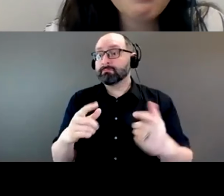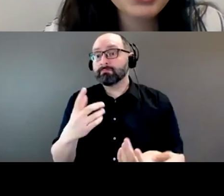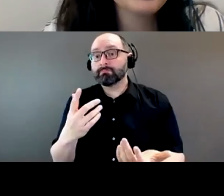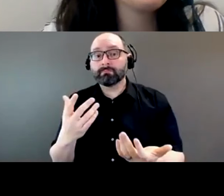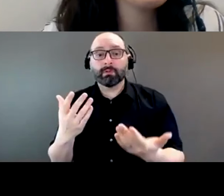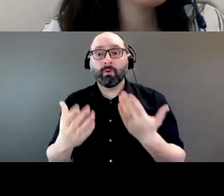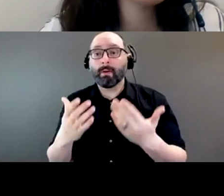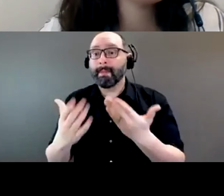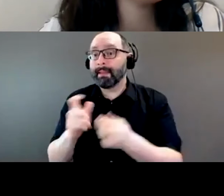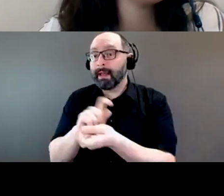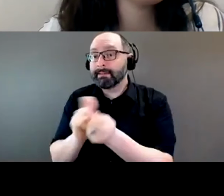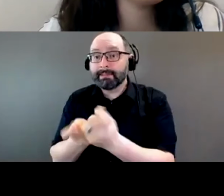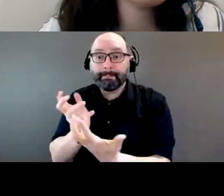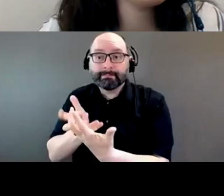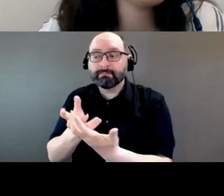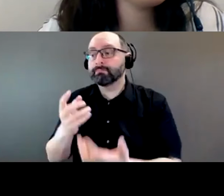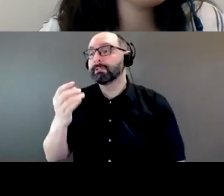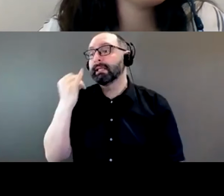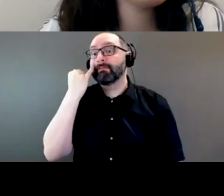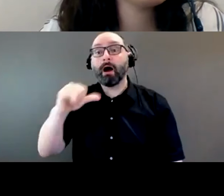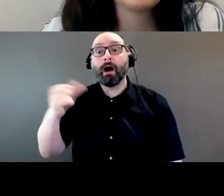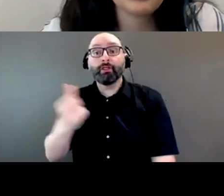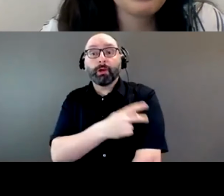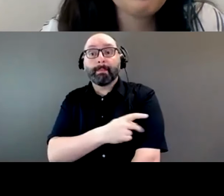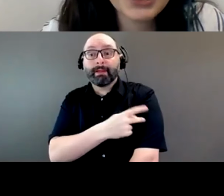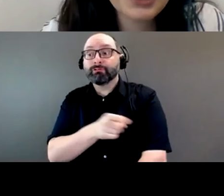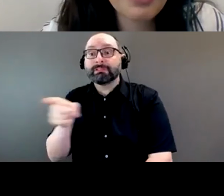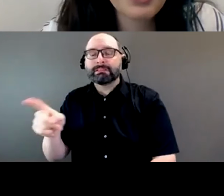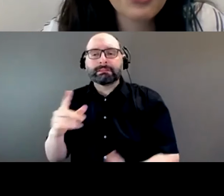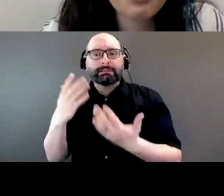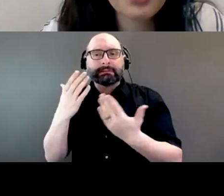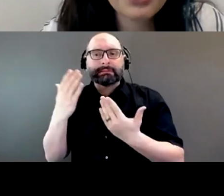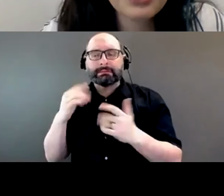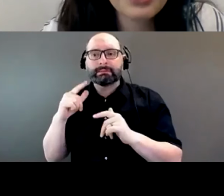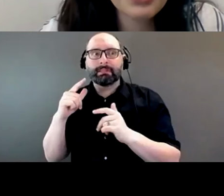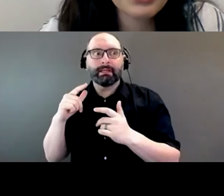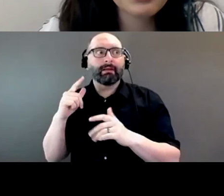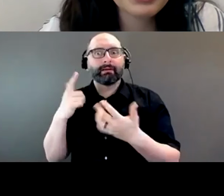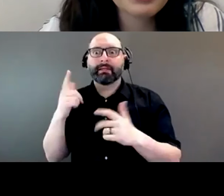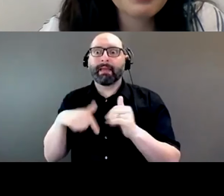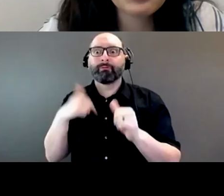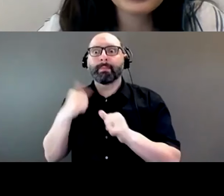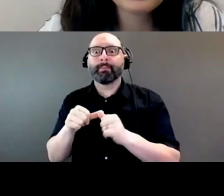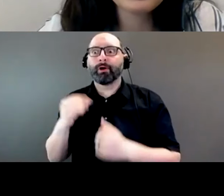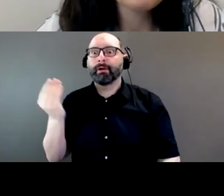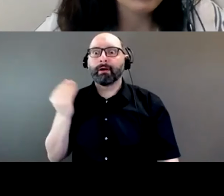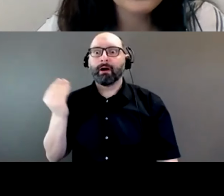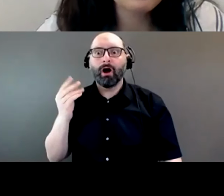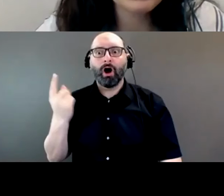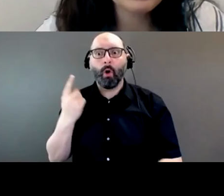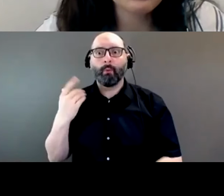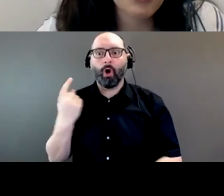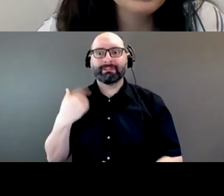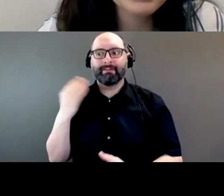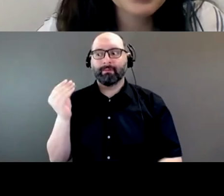be adapted. So if it's a patient who isn't going to remember to carry around their book, it could be a book that's small enough